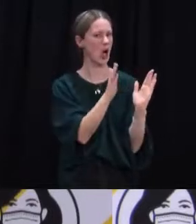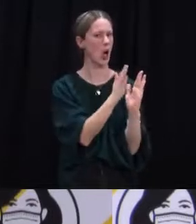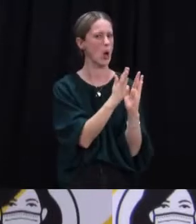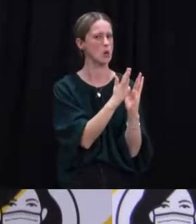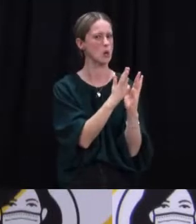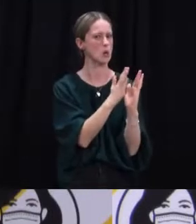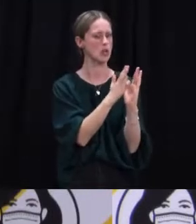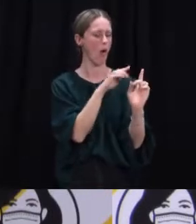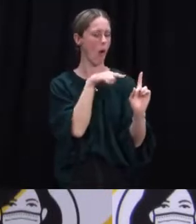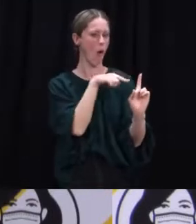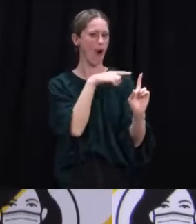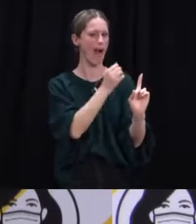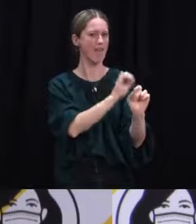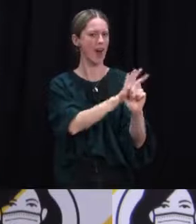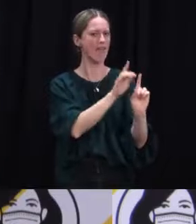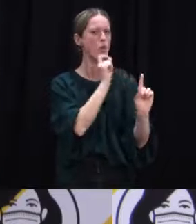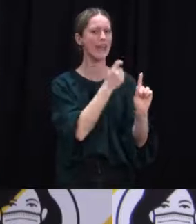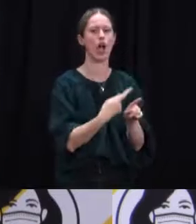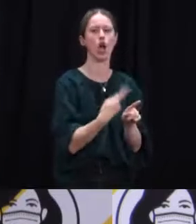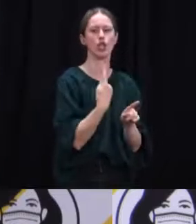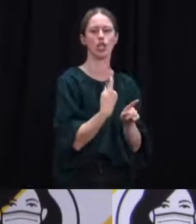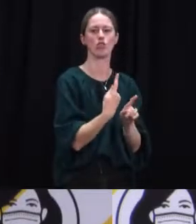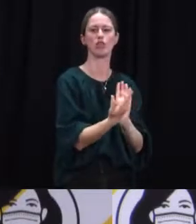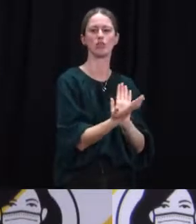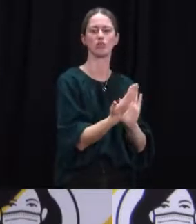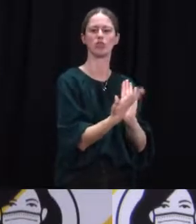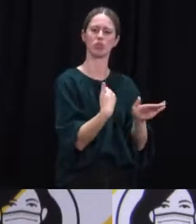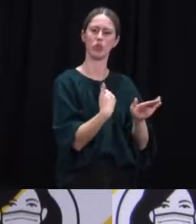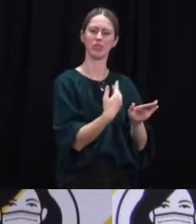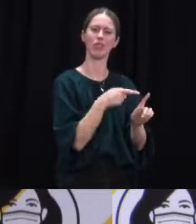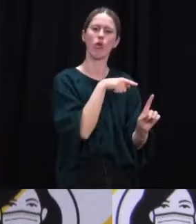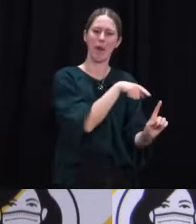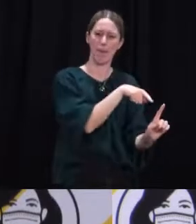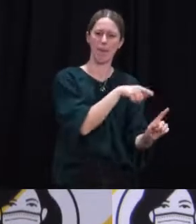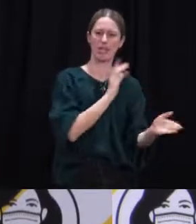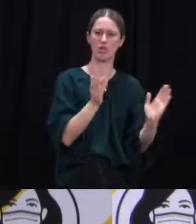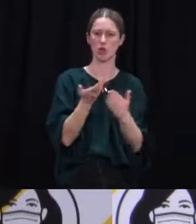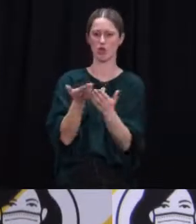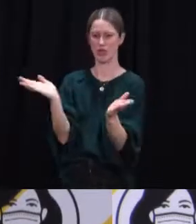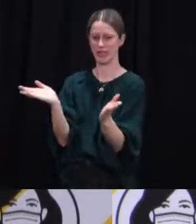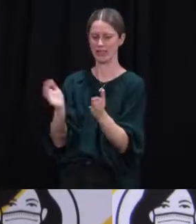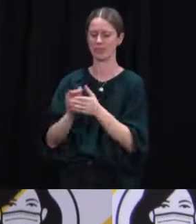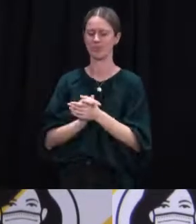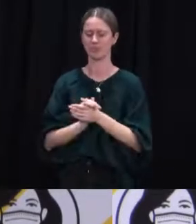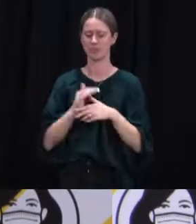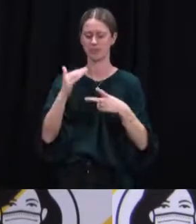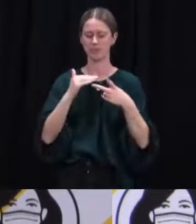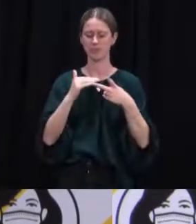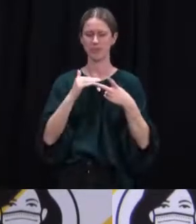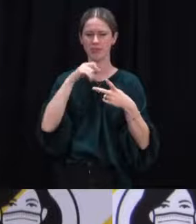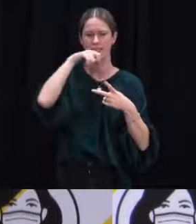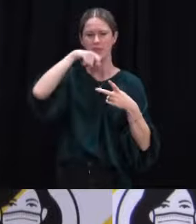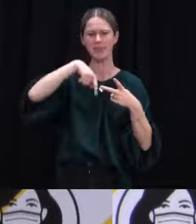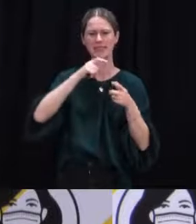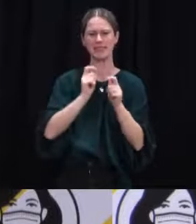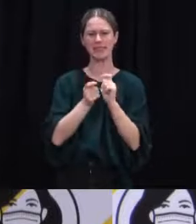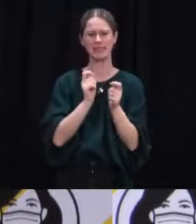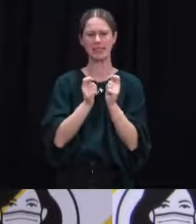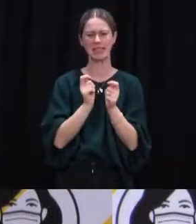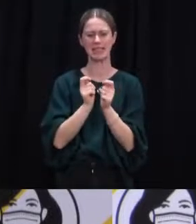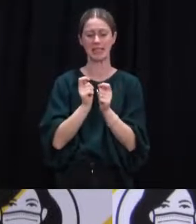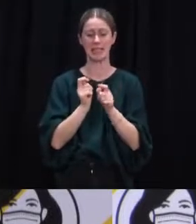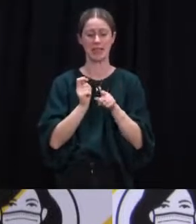that where urgent swabs are required, so where someone is a particular person of interest and we need to get a rapid result back, they can get